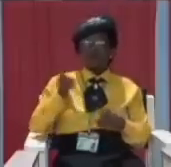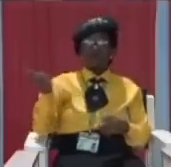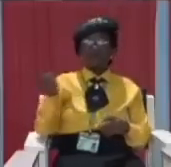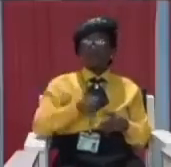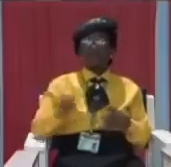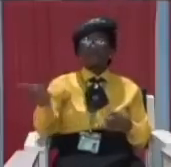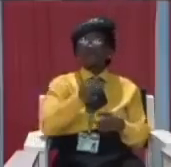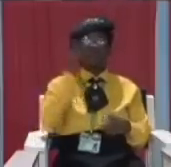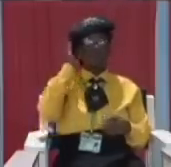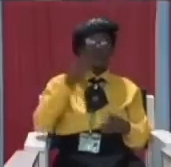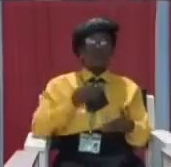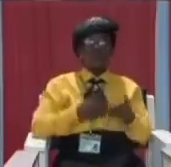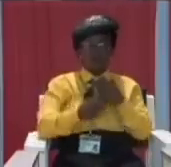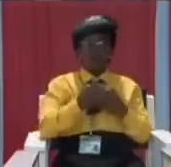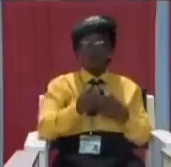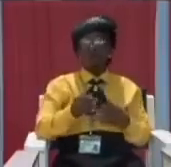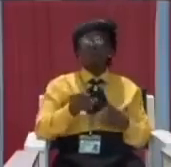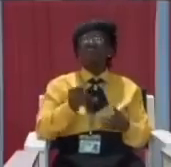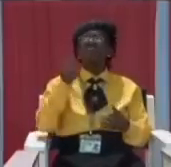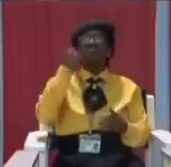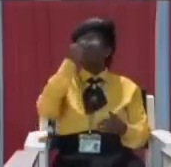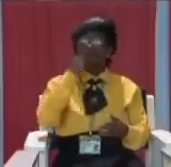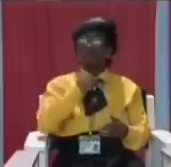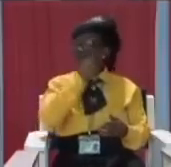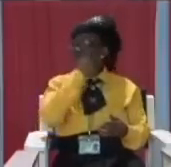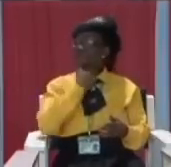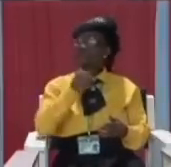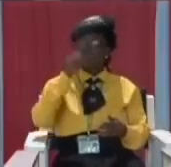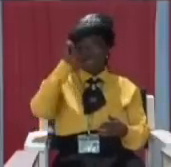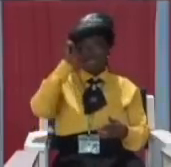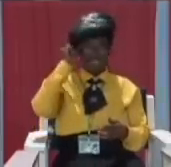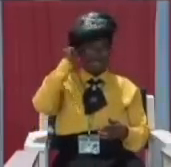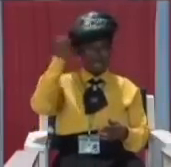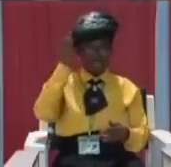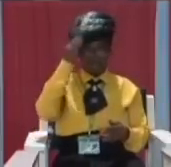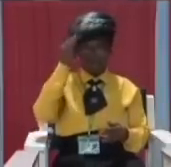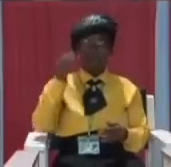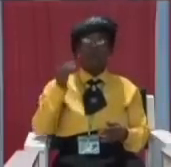She knew she was the one, so she grabbed it.